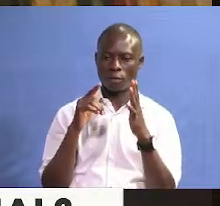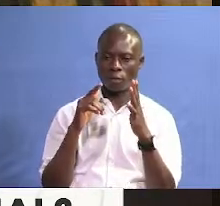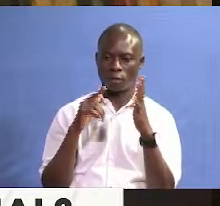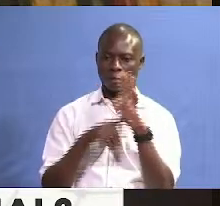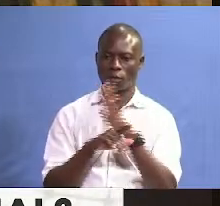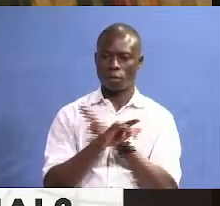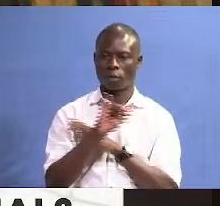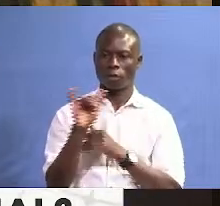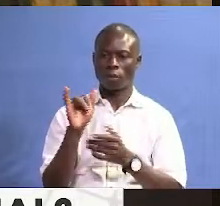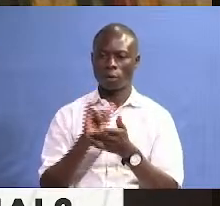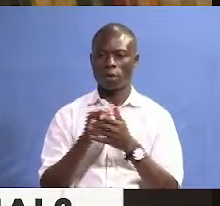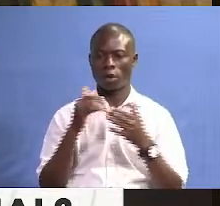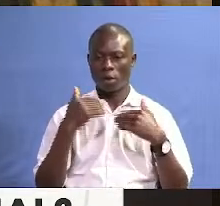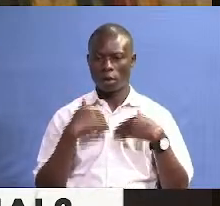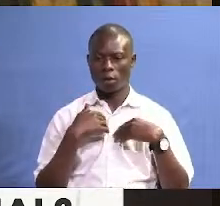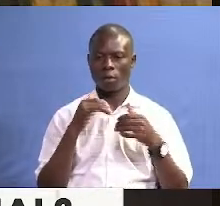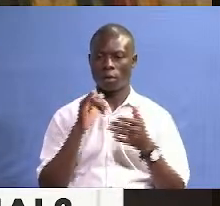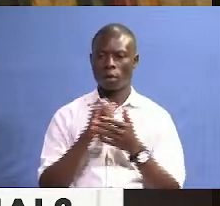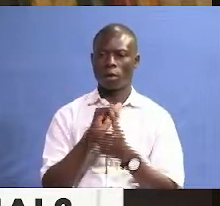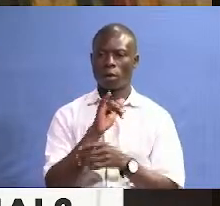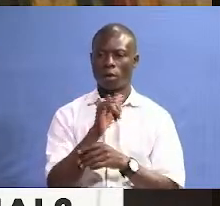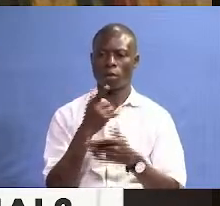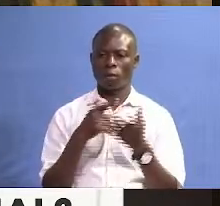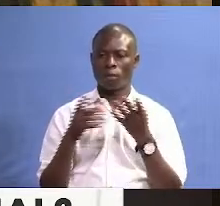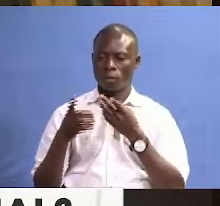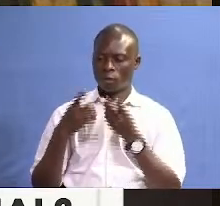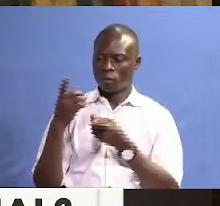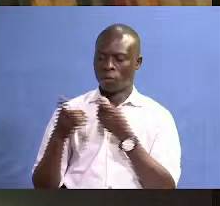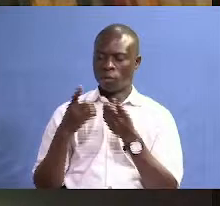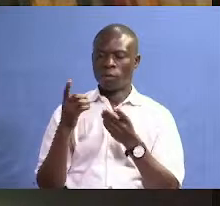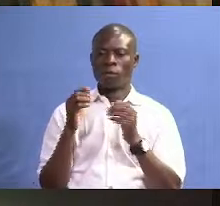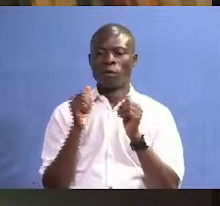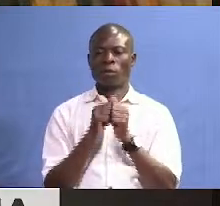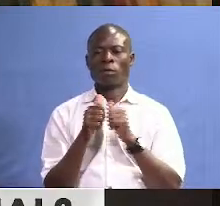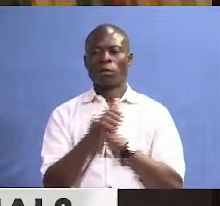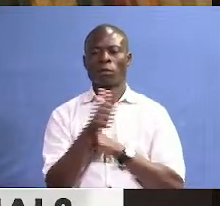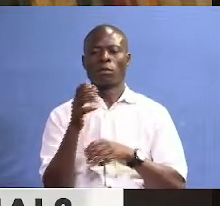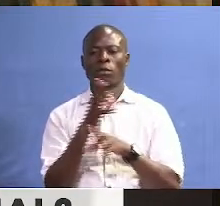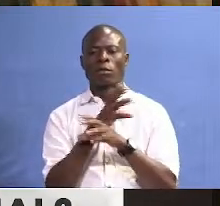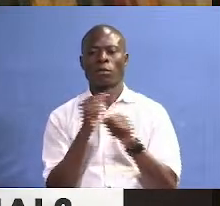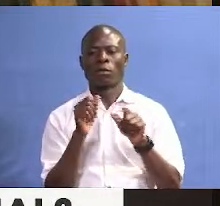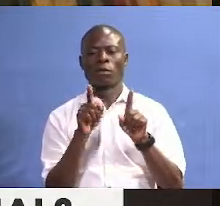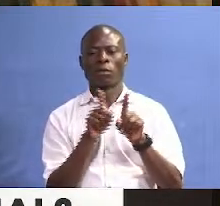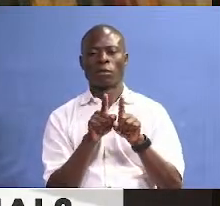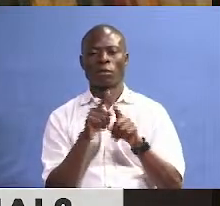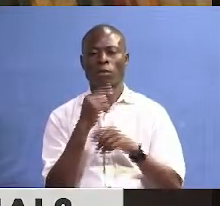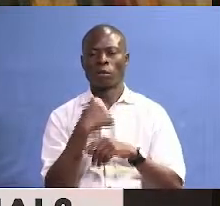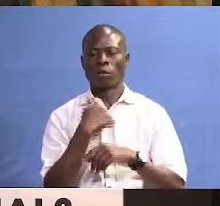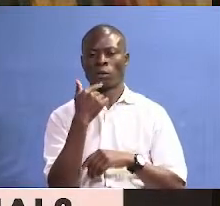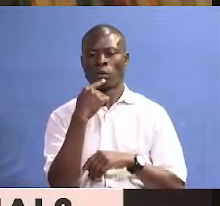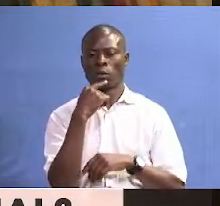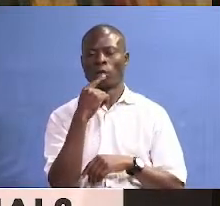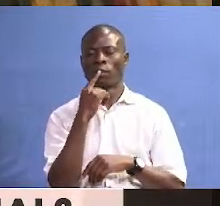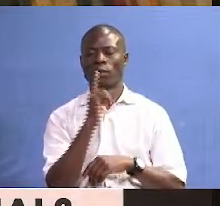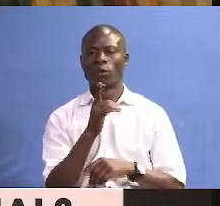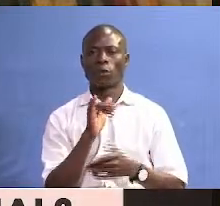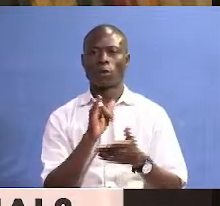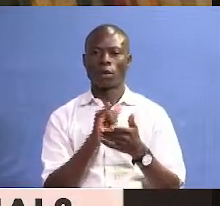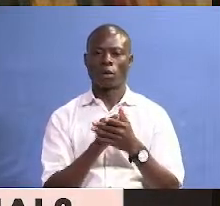that recourse and have the discussions with the president. And I am sure that these are procedures